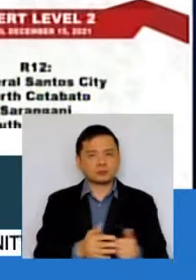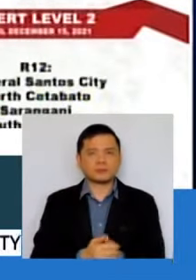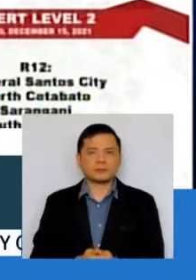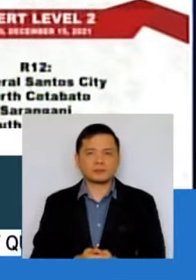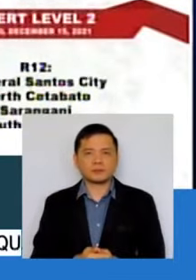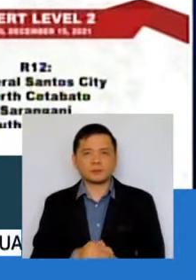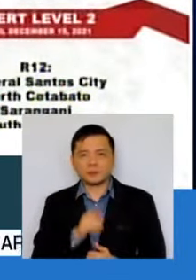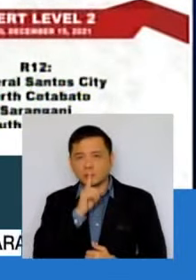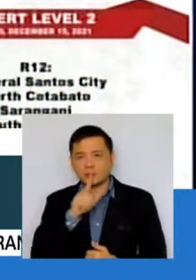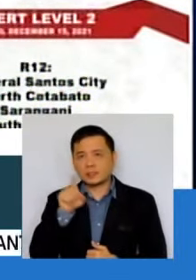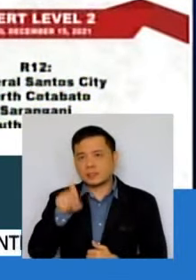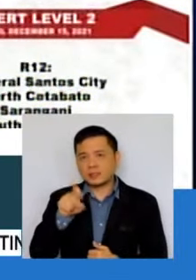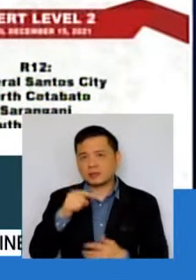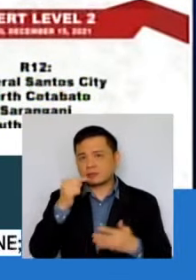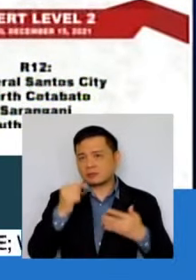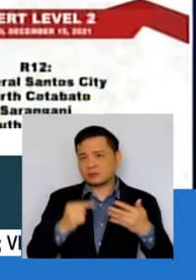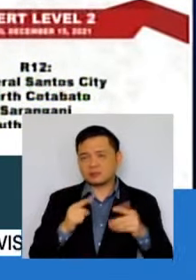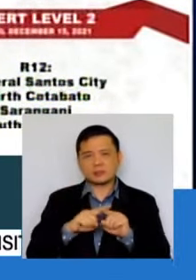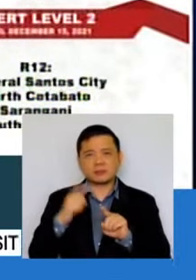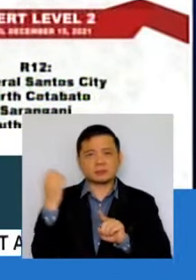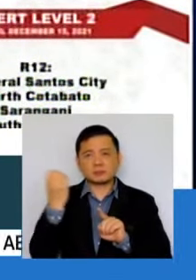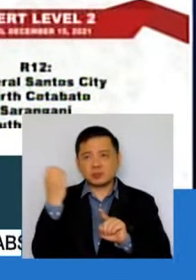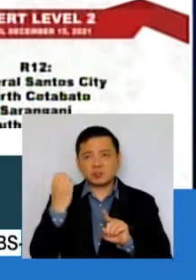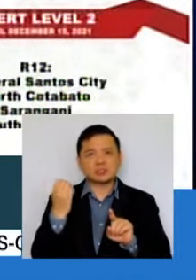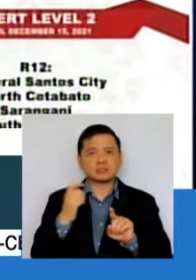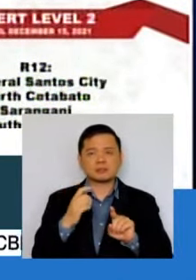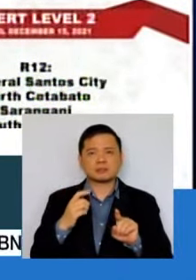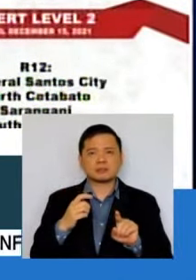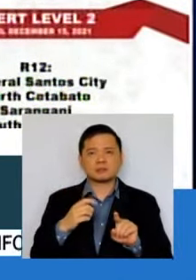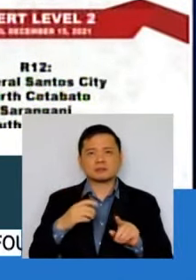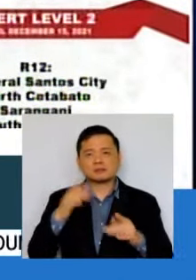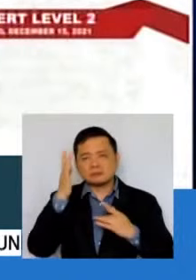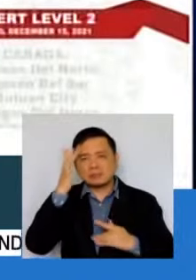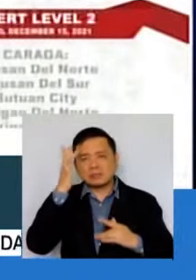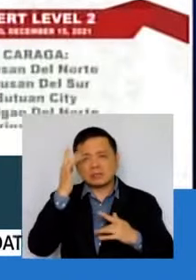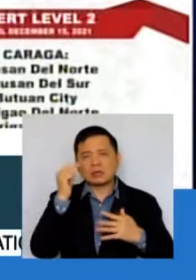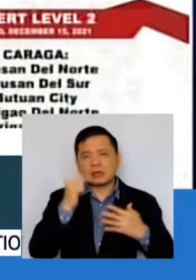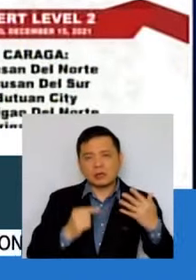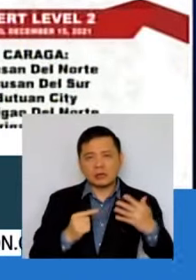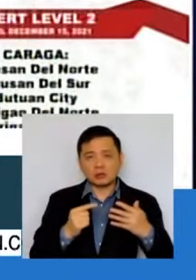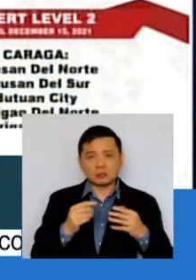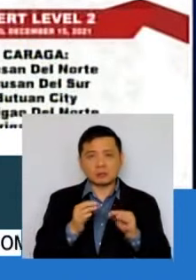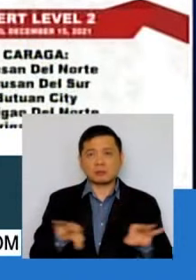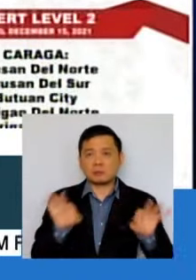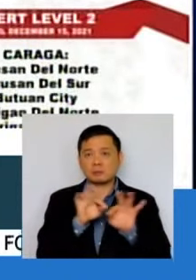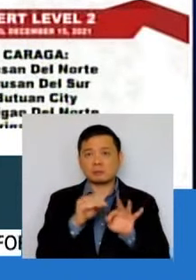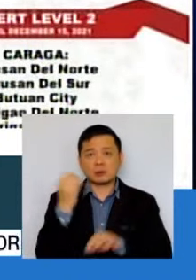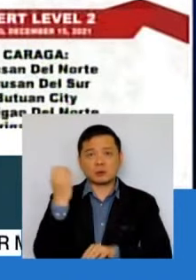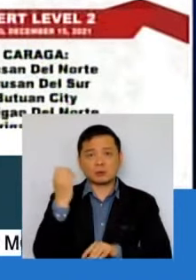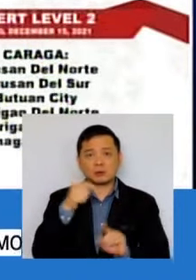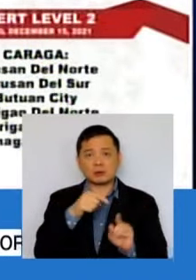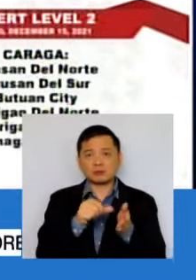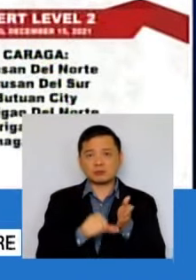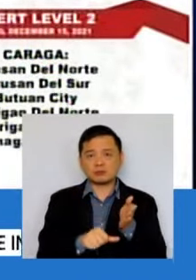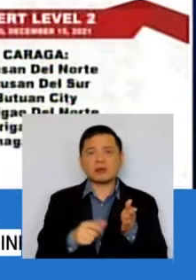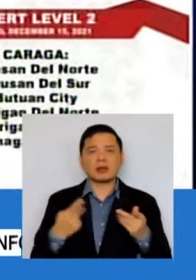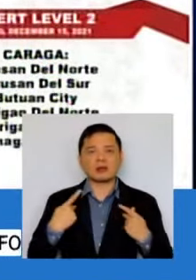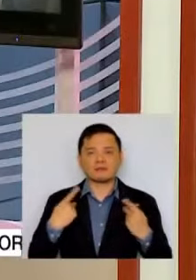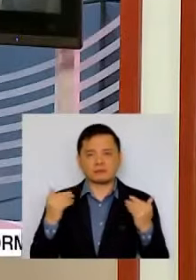talaga, lalo na sa mga emergency at mga kailangang urgent surgical operations.